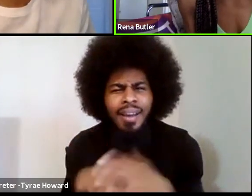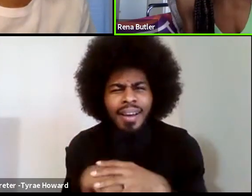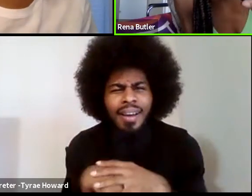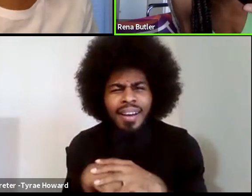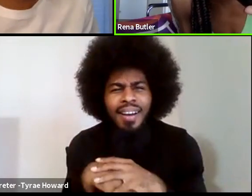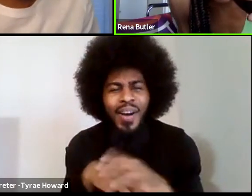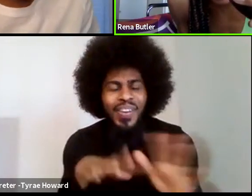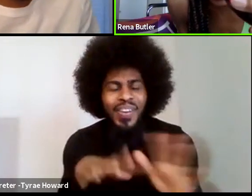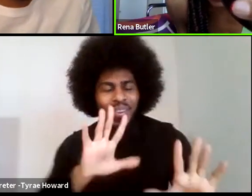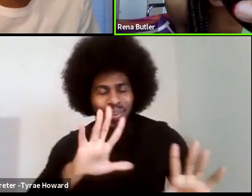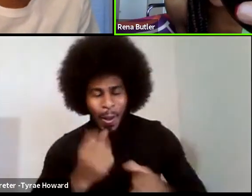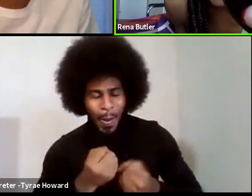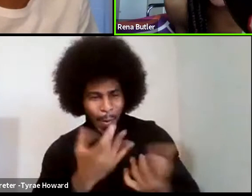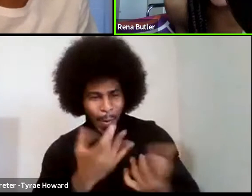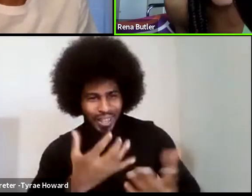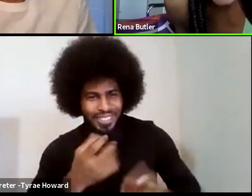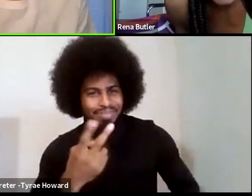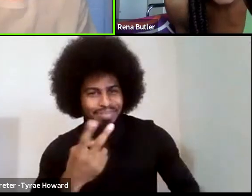one.